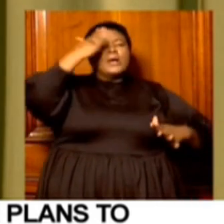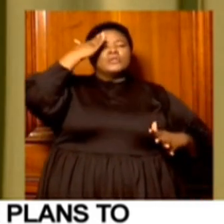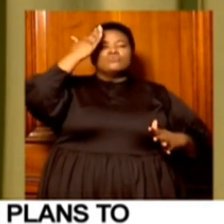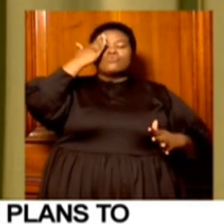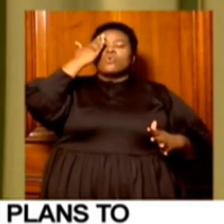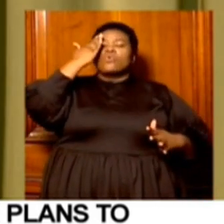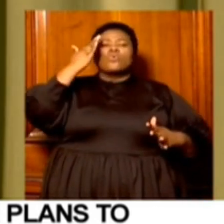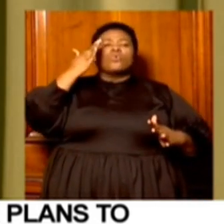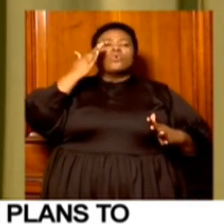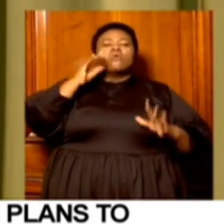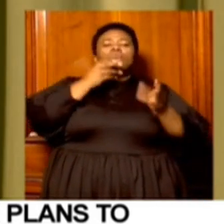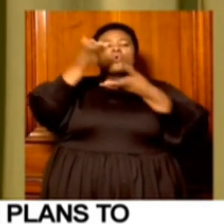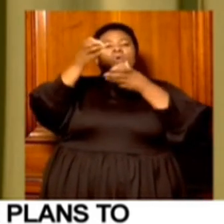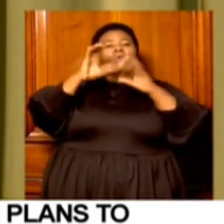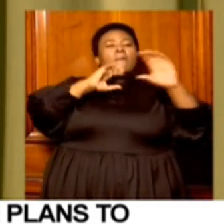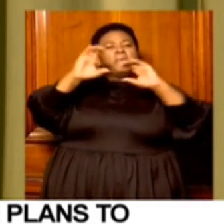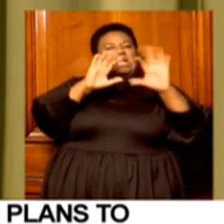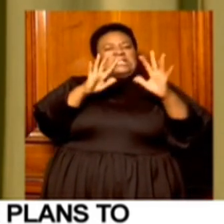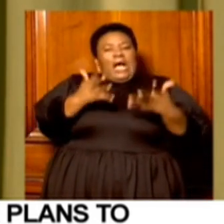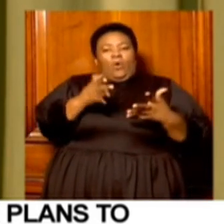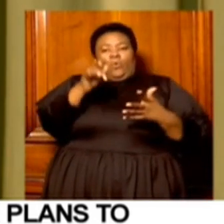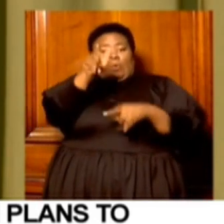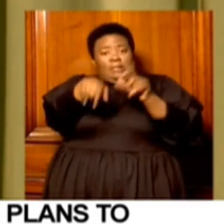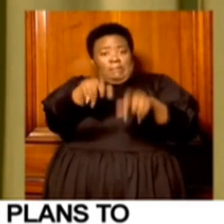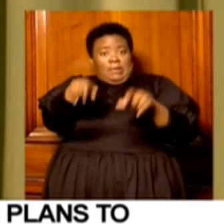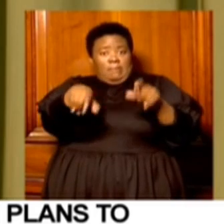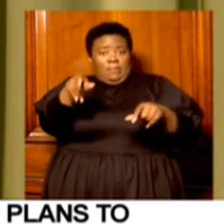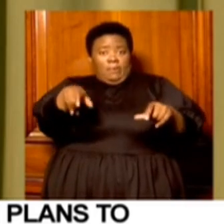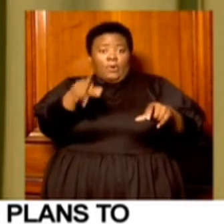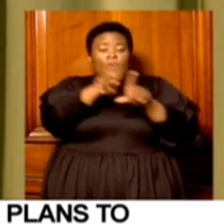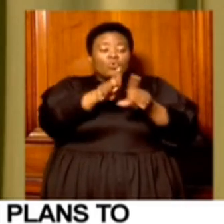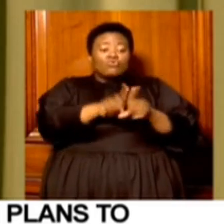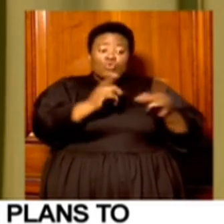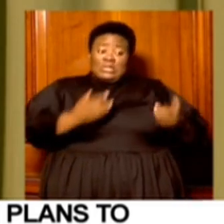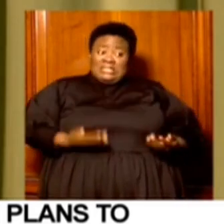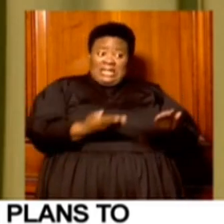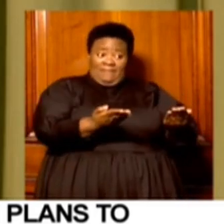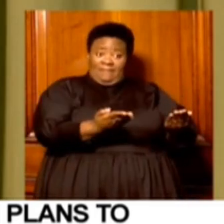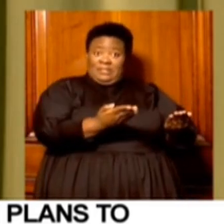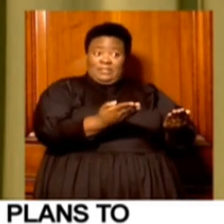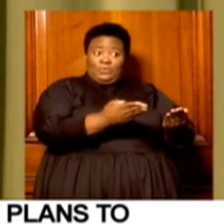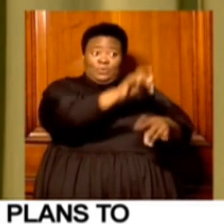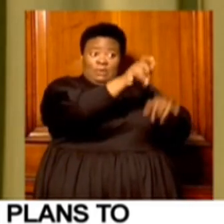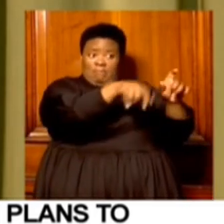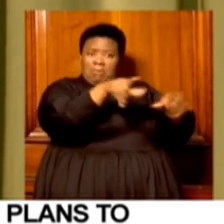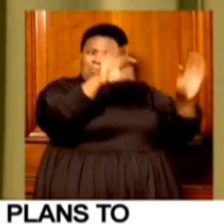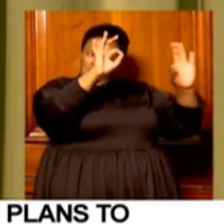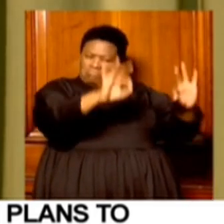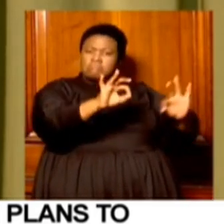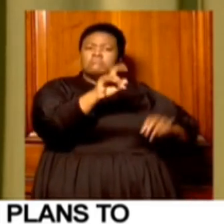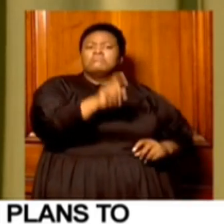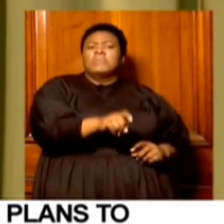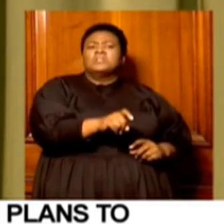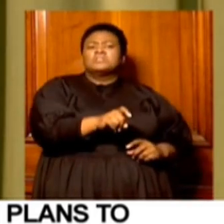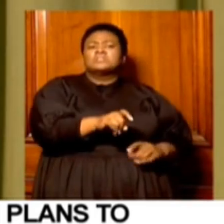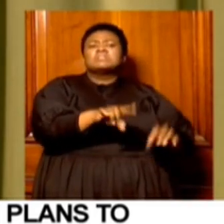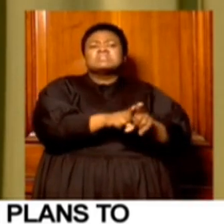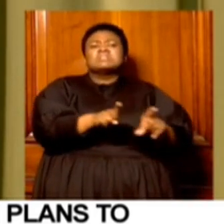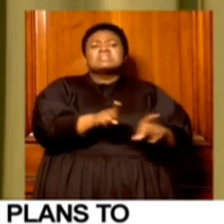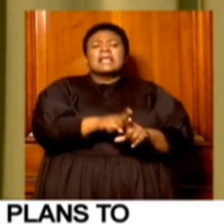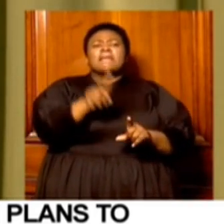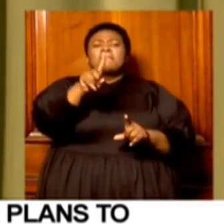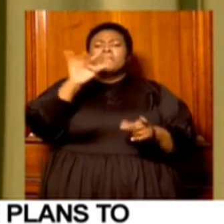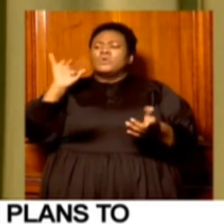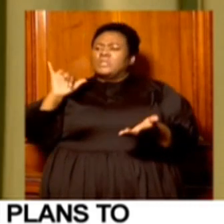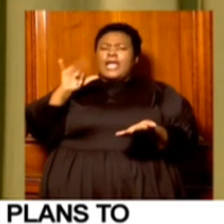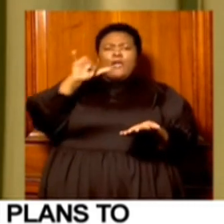speak to people, and then the service to the people itself must be proper. Just like when you enter in an